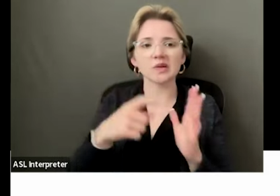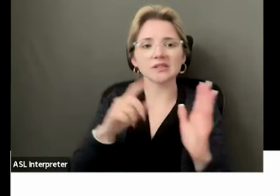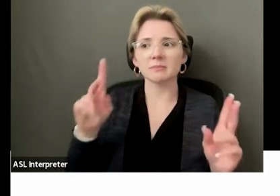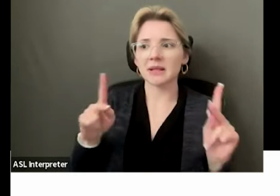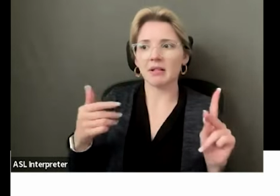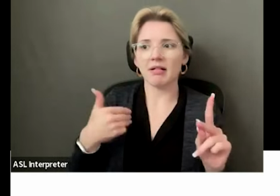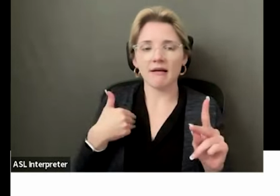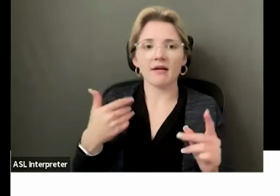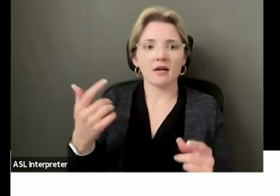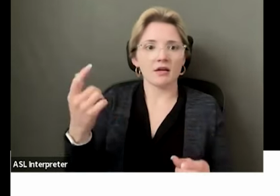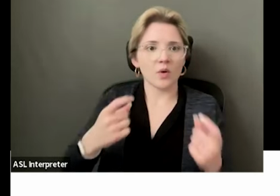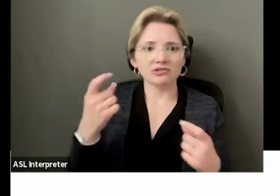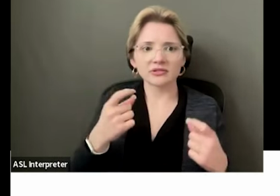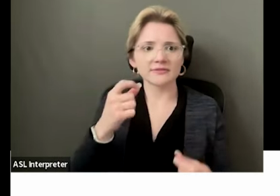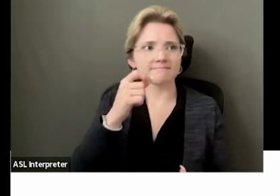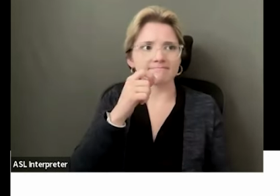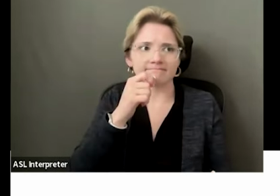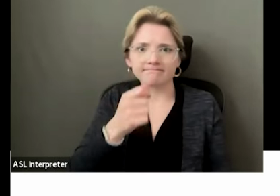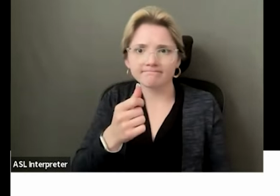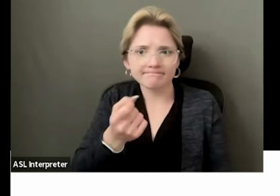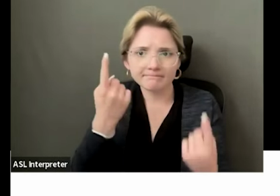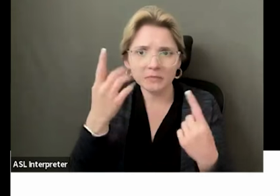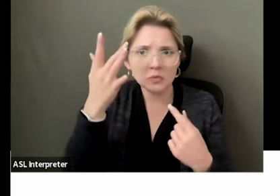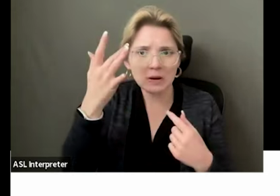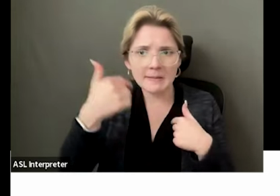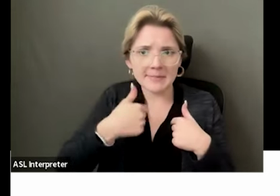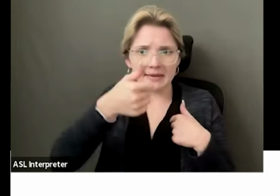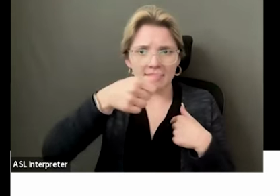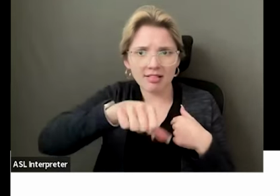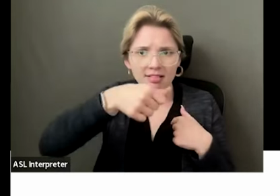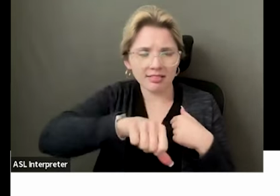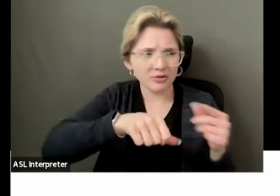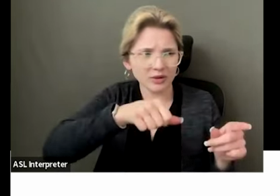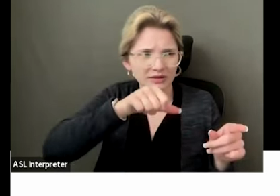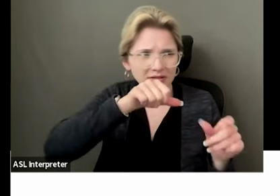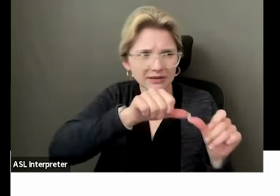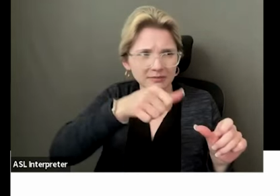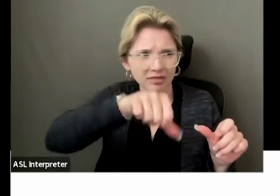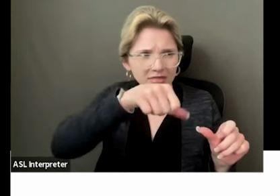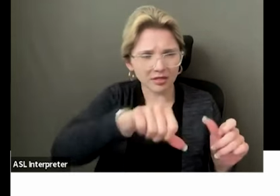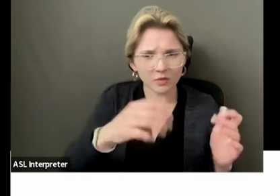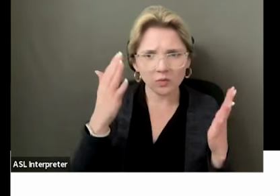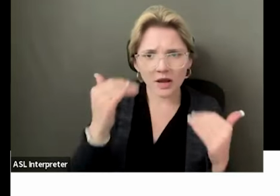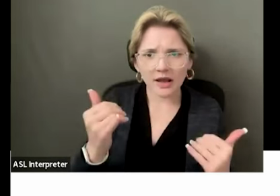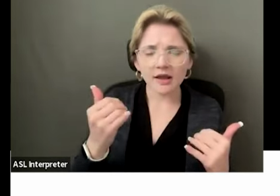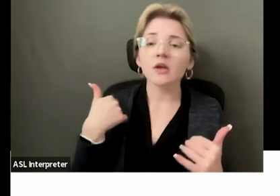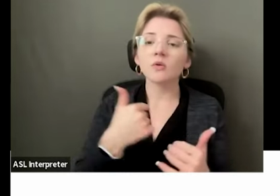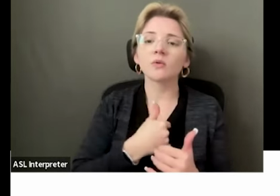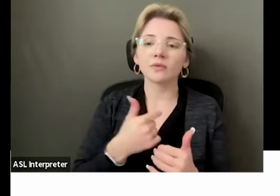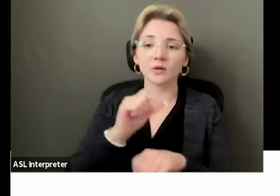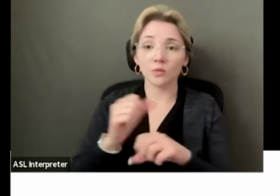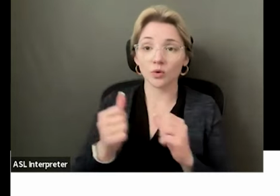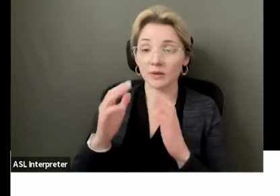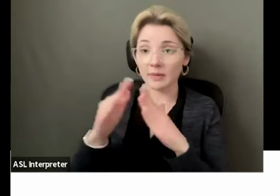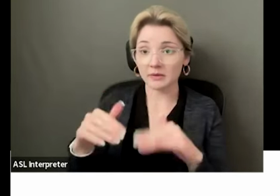so I think it's helpful to talk to this group because, you know, when we are working with housing providers, we have seen an increase in an